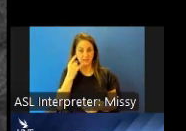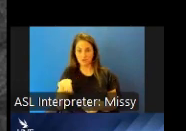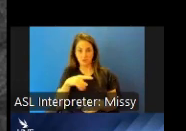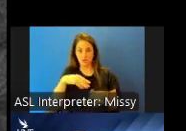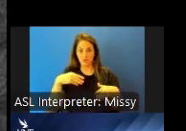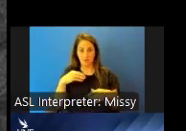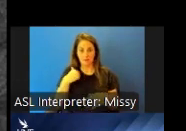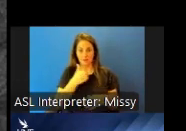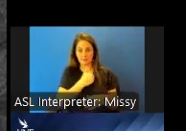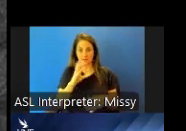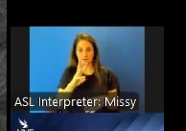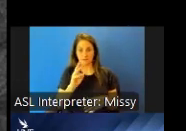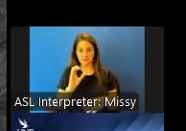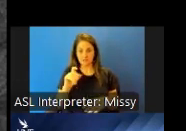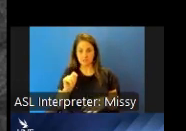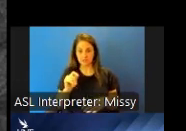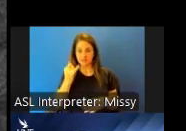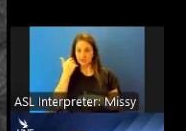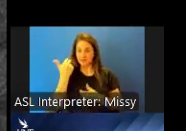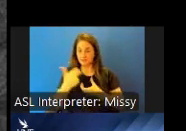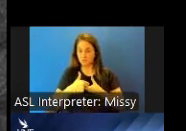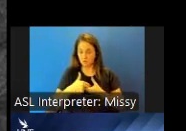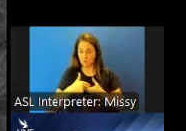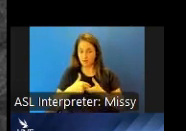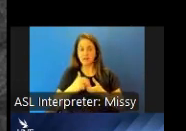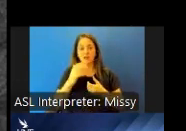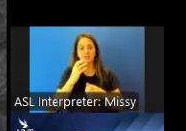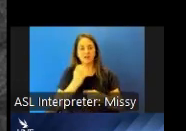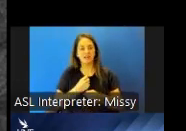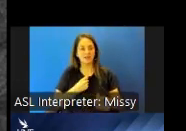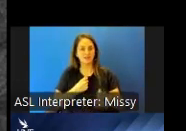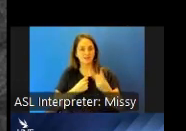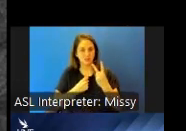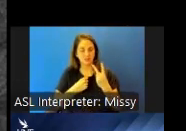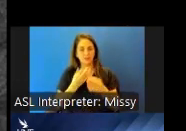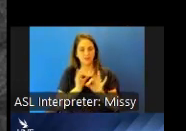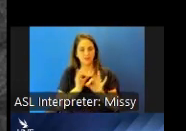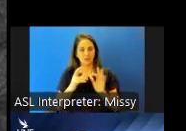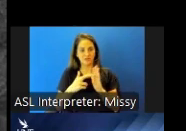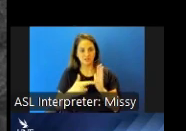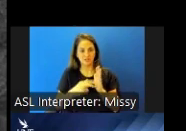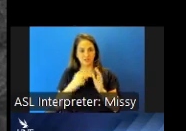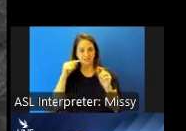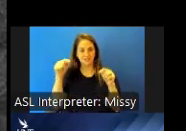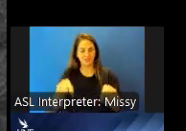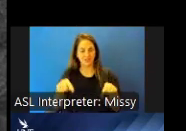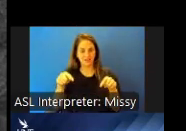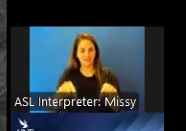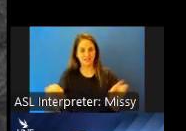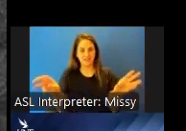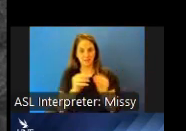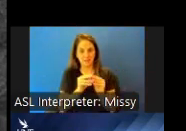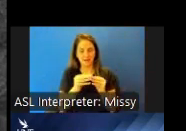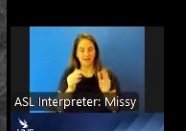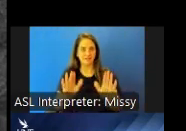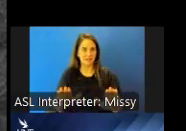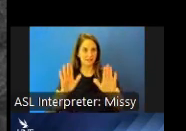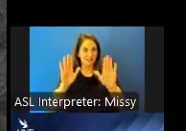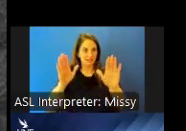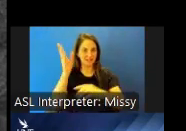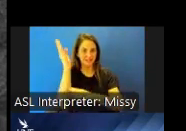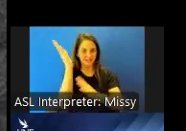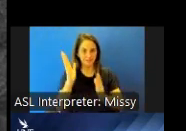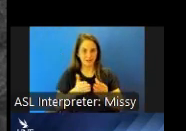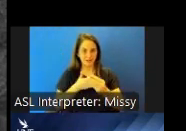of WCET, if you join, you receive 2 complimentary registrations to the summit. And we have a fantastic keynote speaker